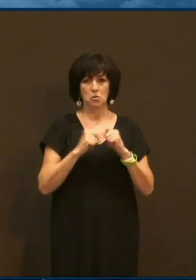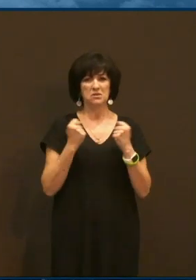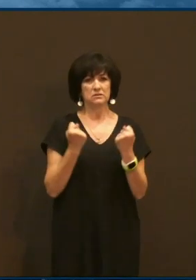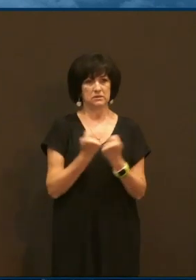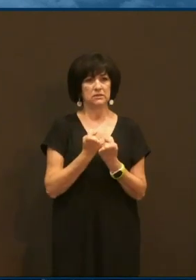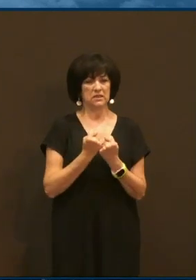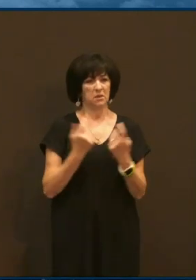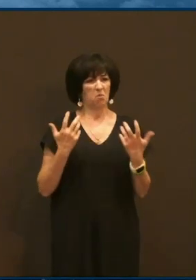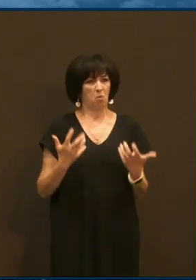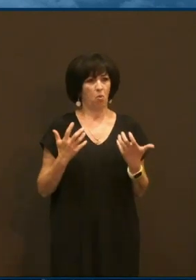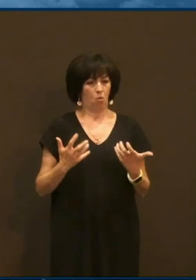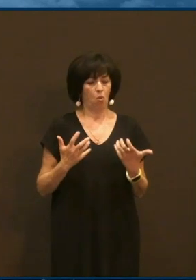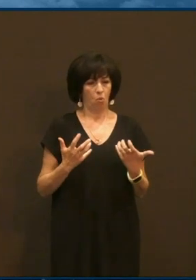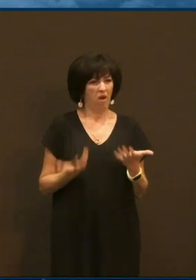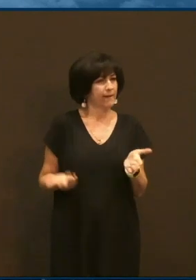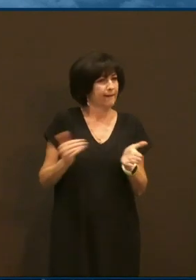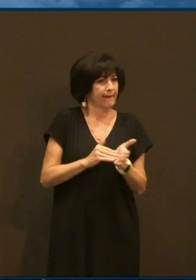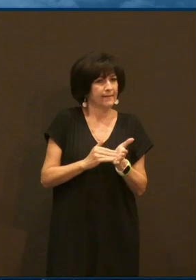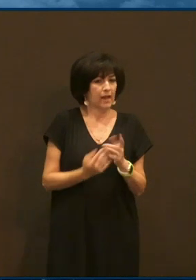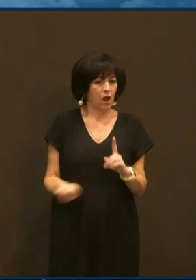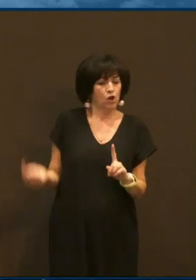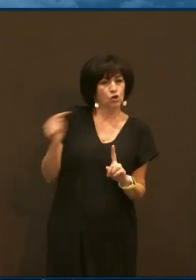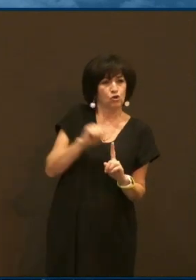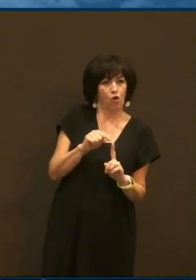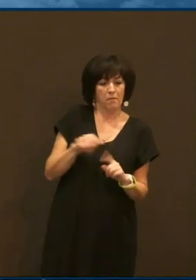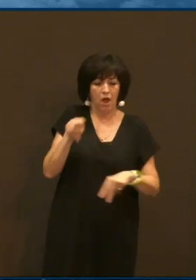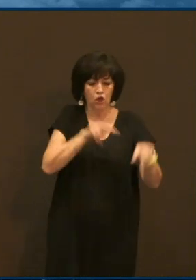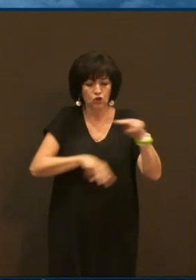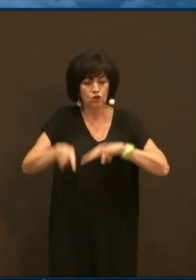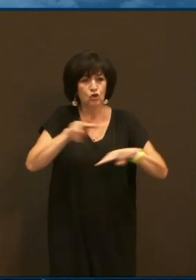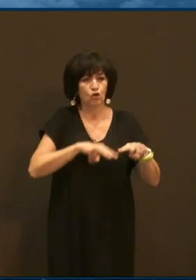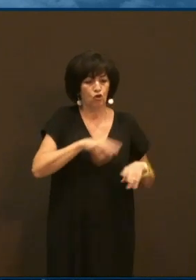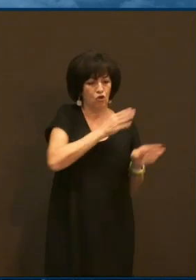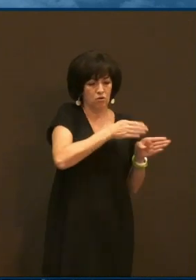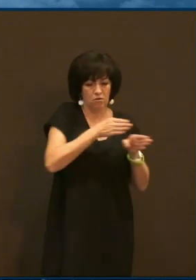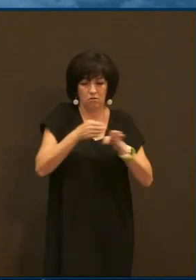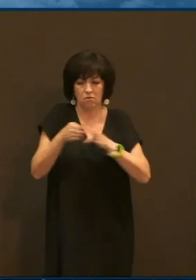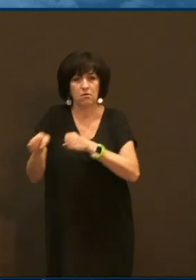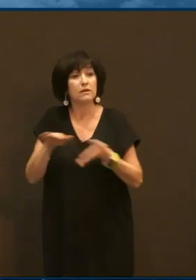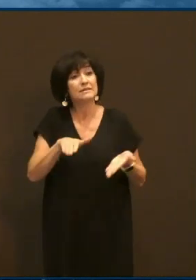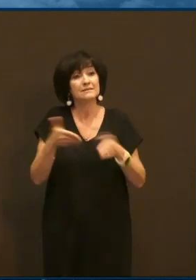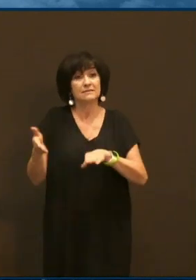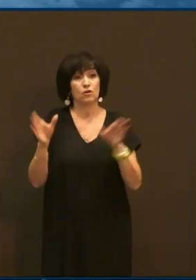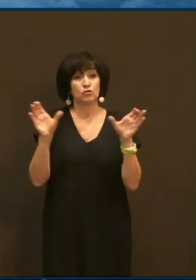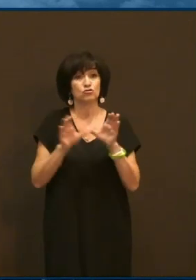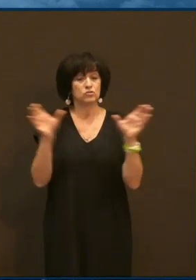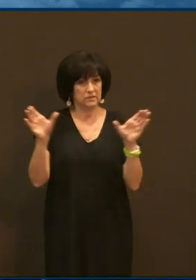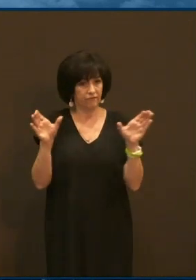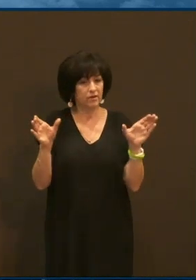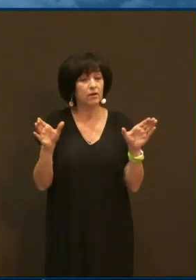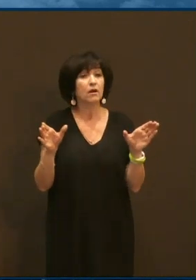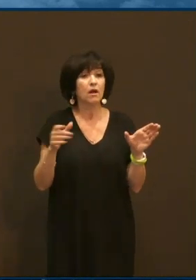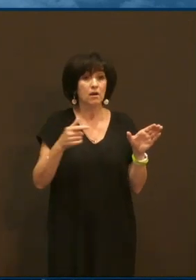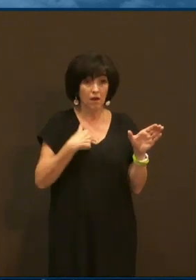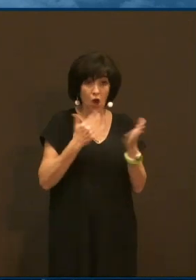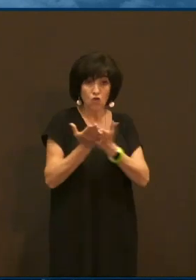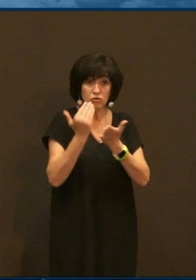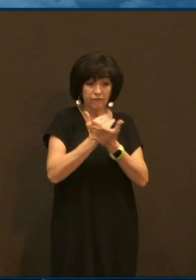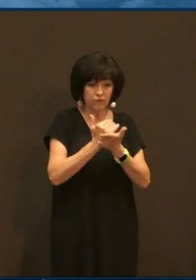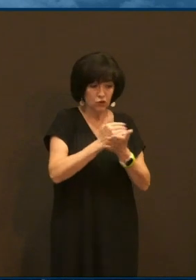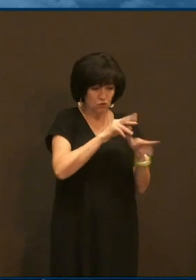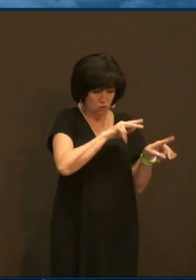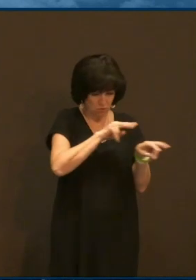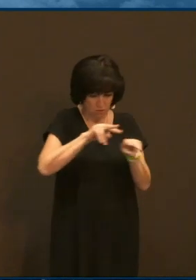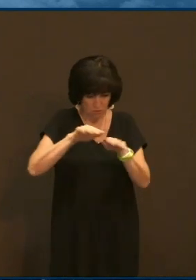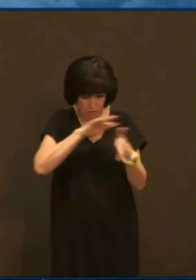the death certificate information, and we identified 67 additional deaths that were not